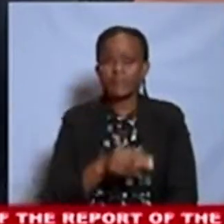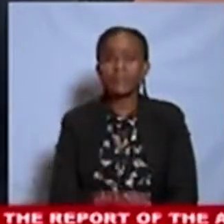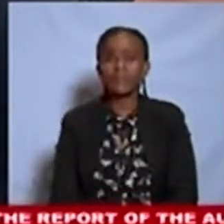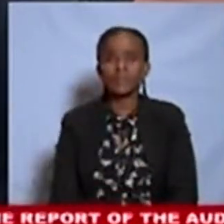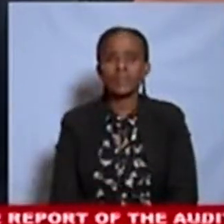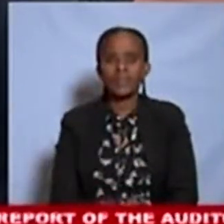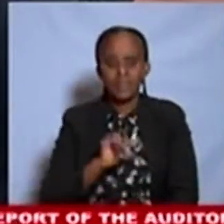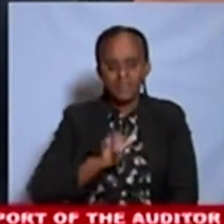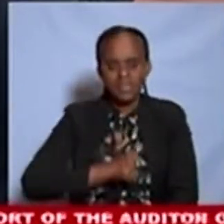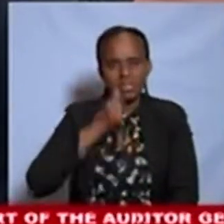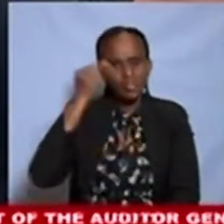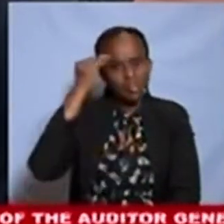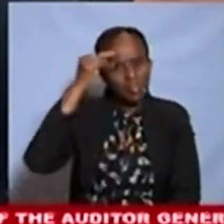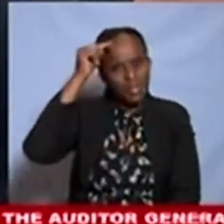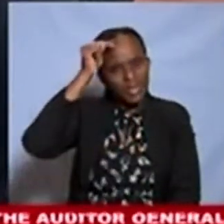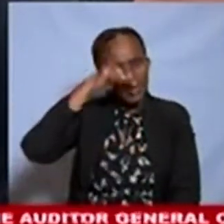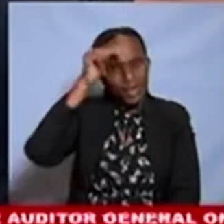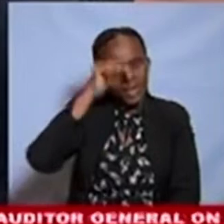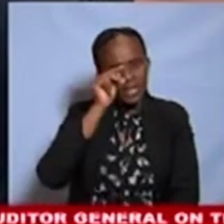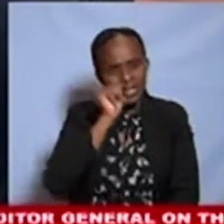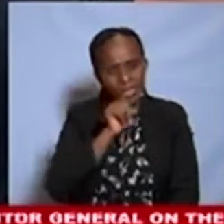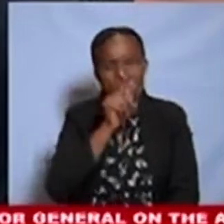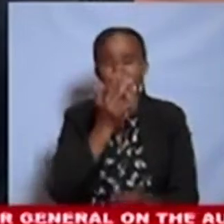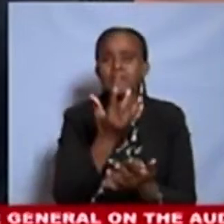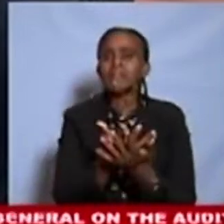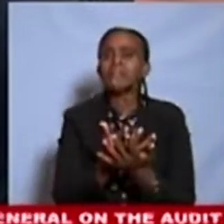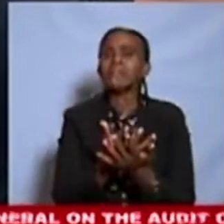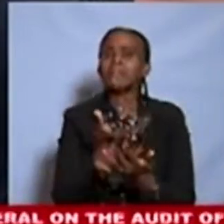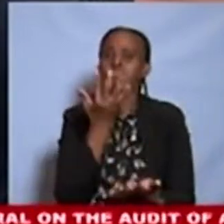And we know Namwala to be one of the richest